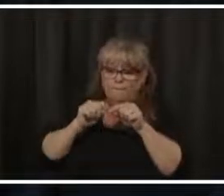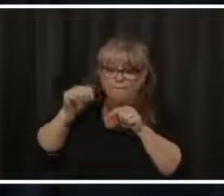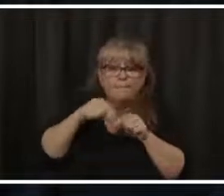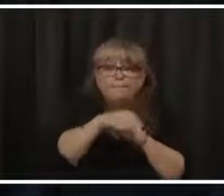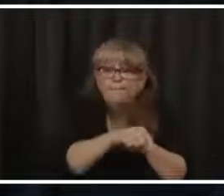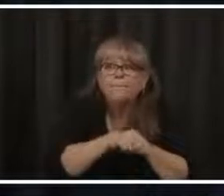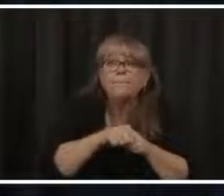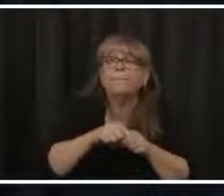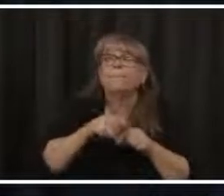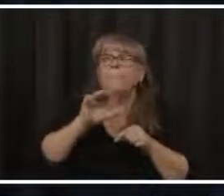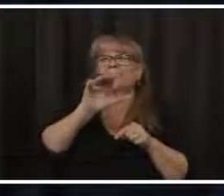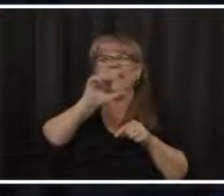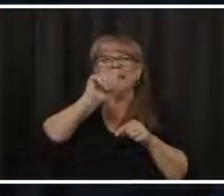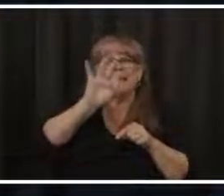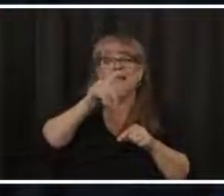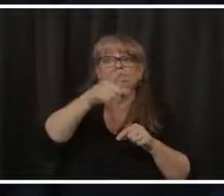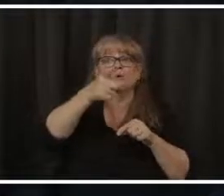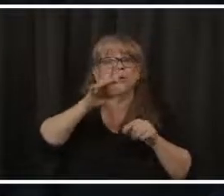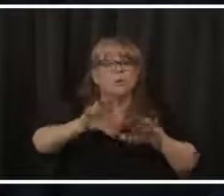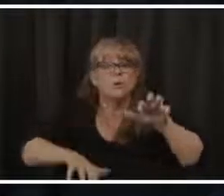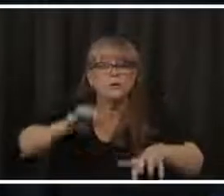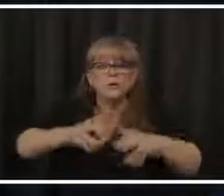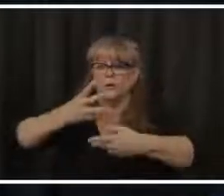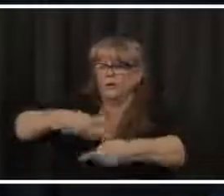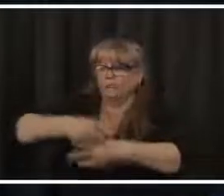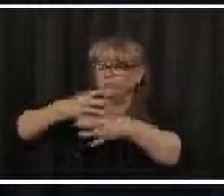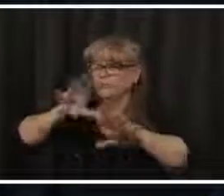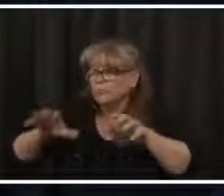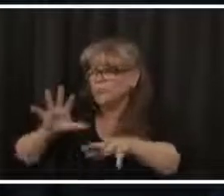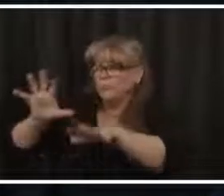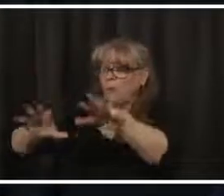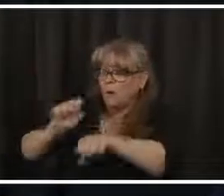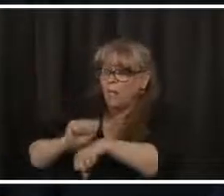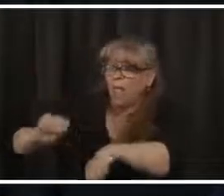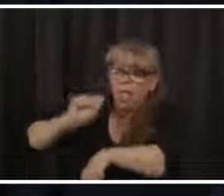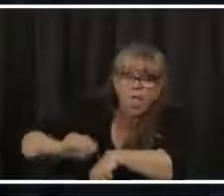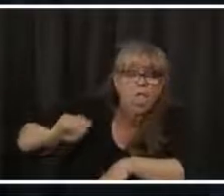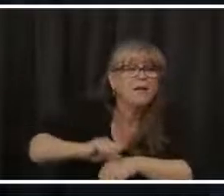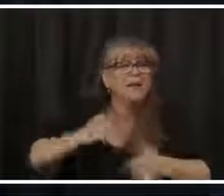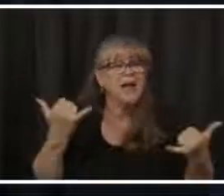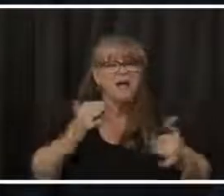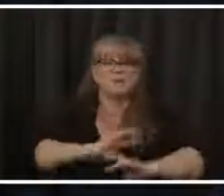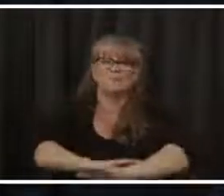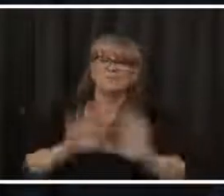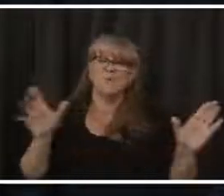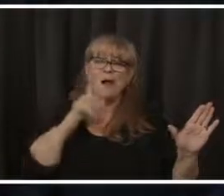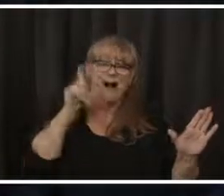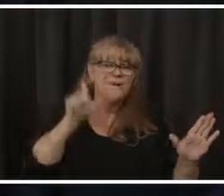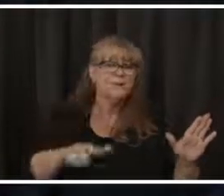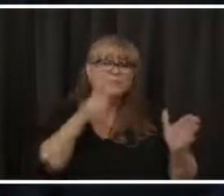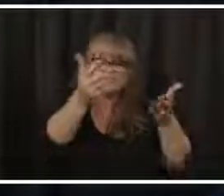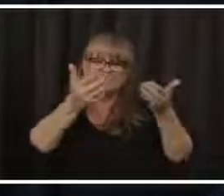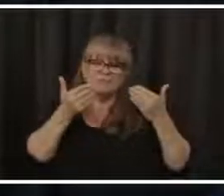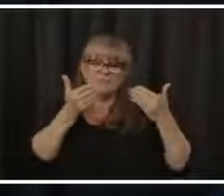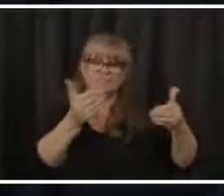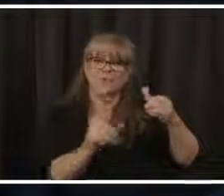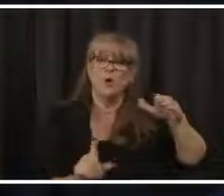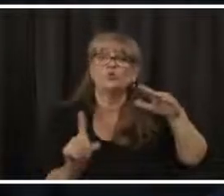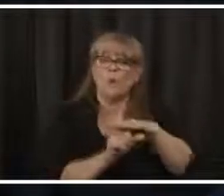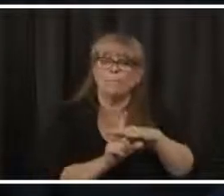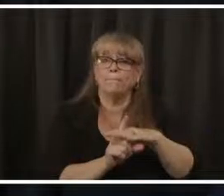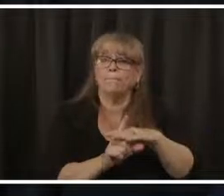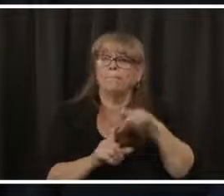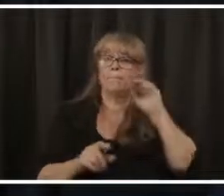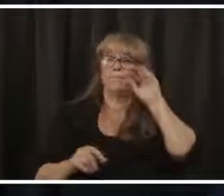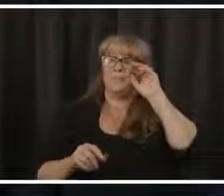set up appointments. Guess what? It isn't. Easy to set up an appointment, and you don't even need an appointment. You can just show up and get it. So it's sort of breaking through there. The